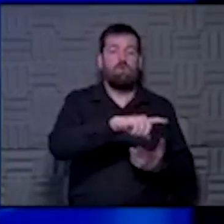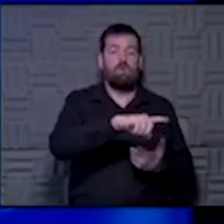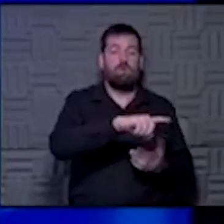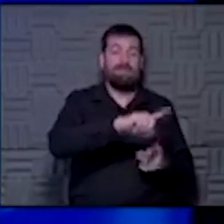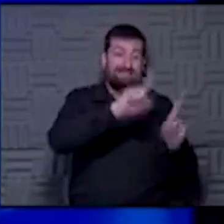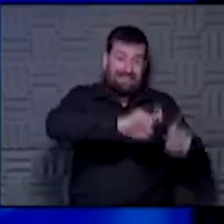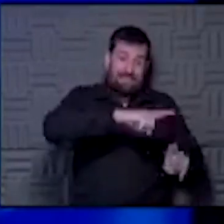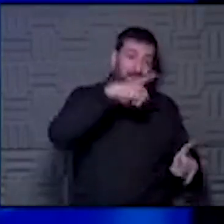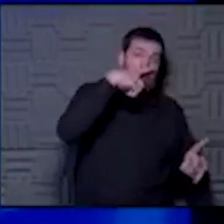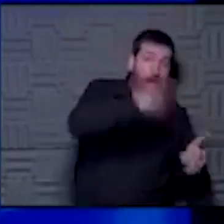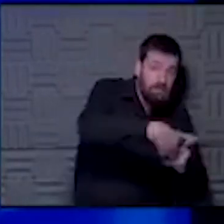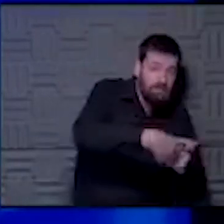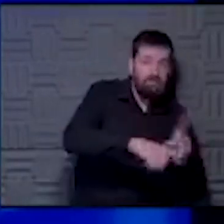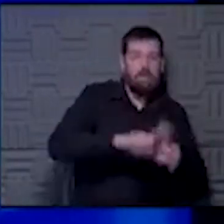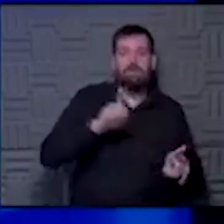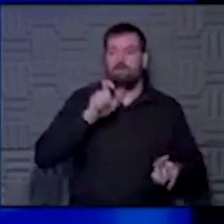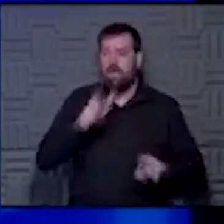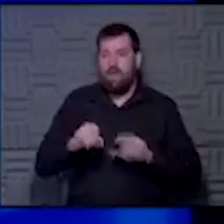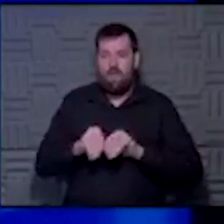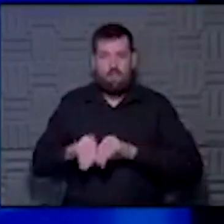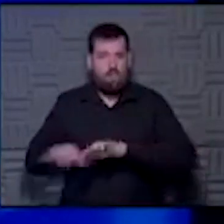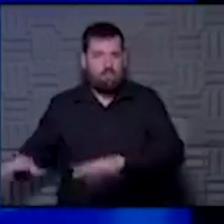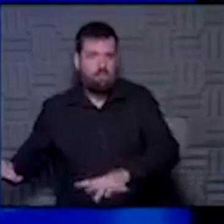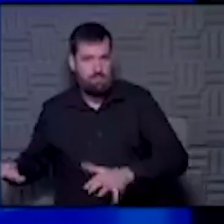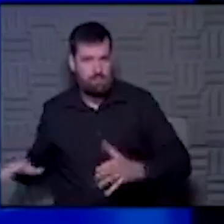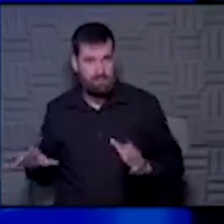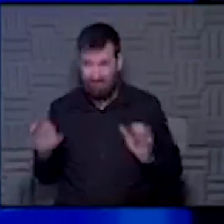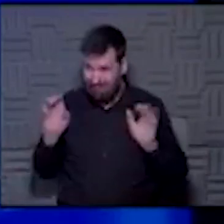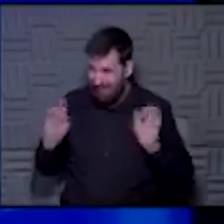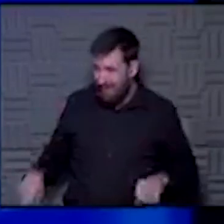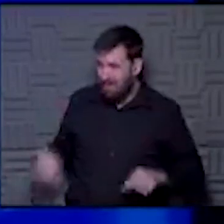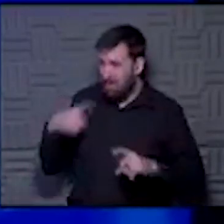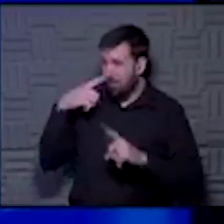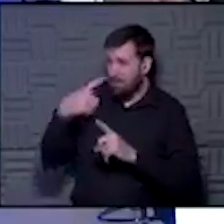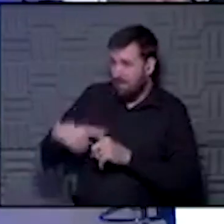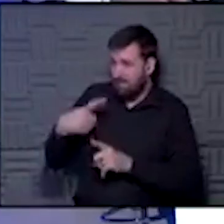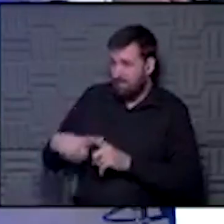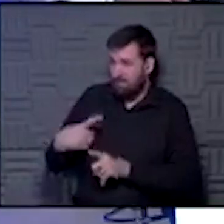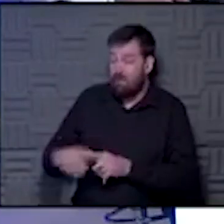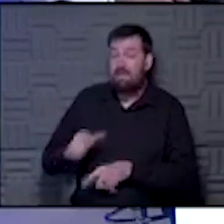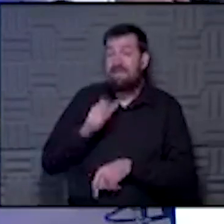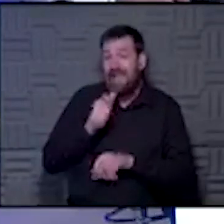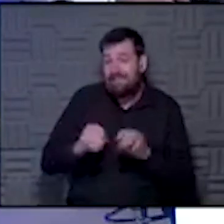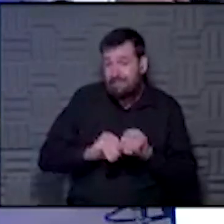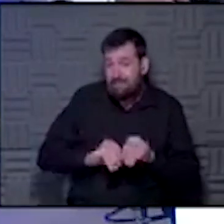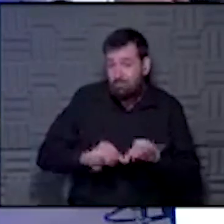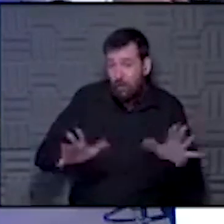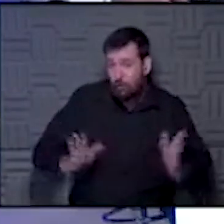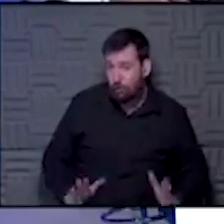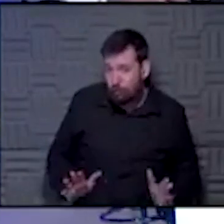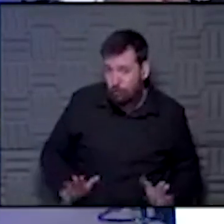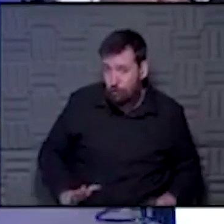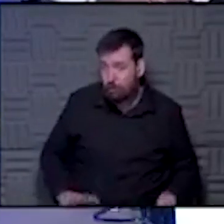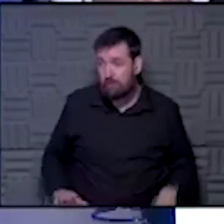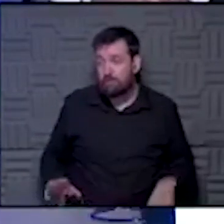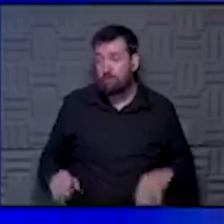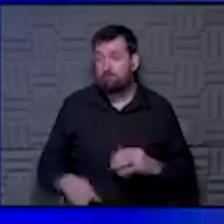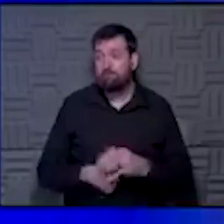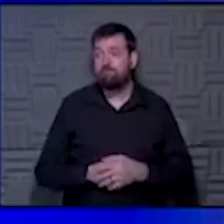to be contagious? So can I be positive and not contagious? Yes. So there have